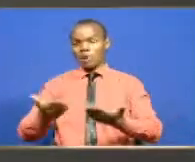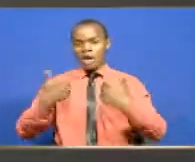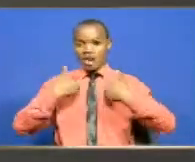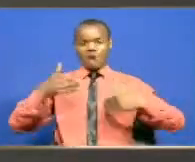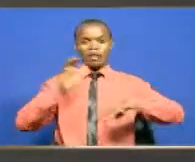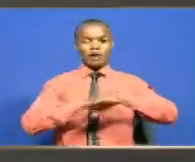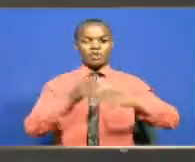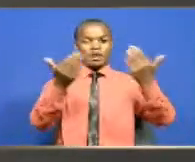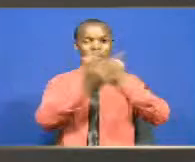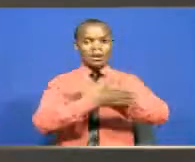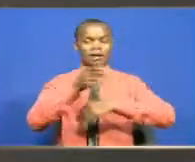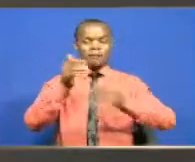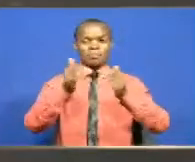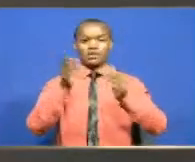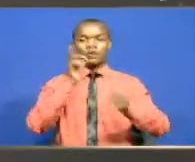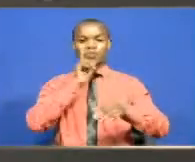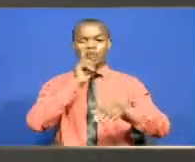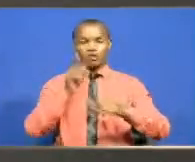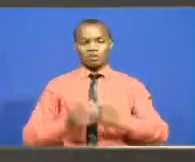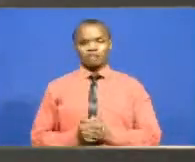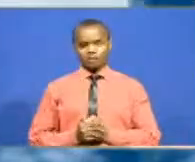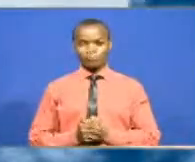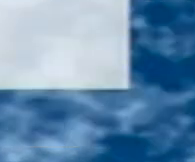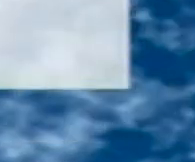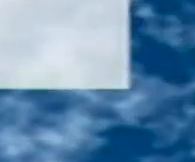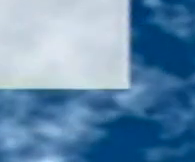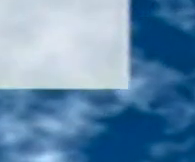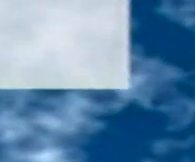good night. See you tomorrow. God bless.